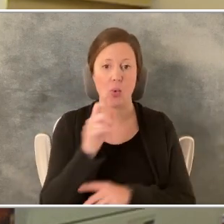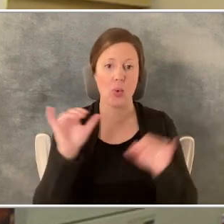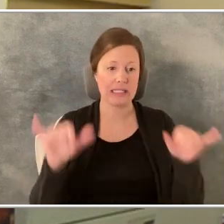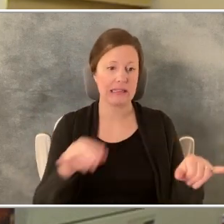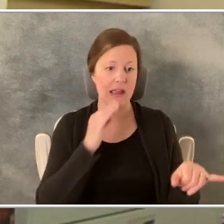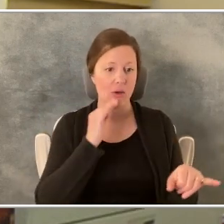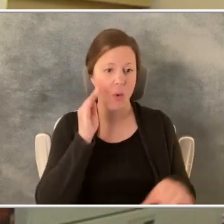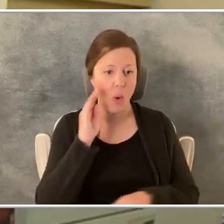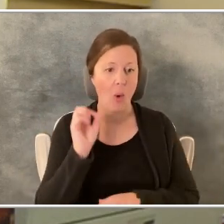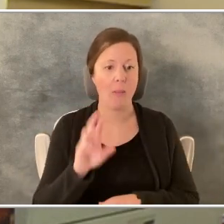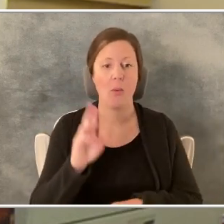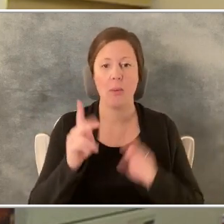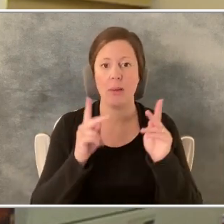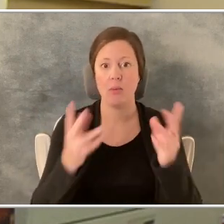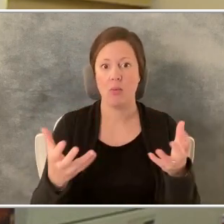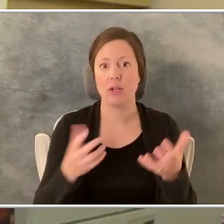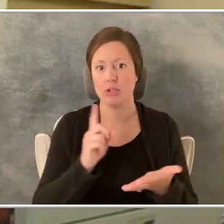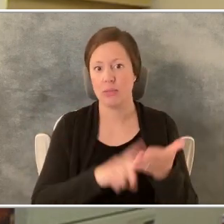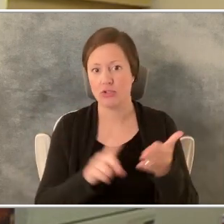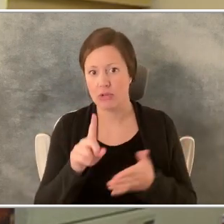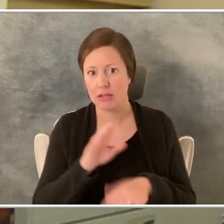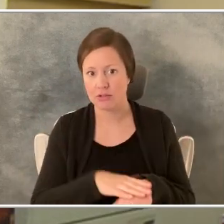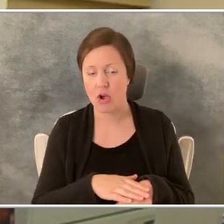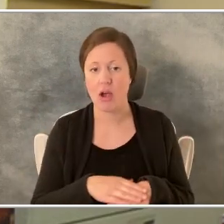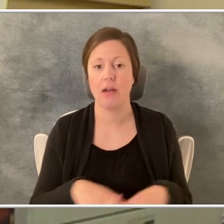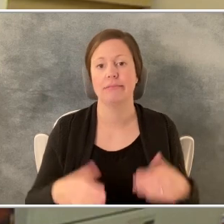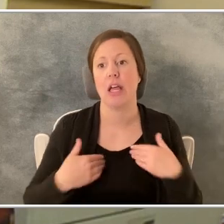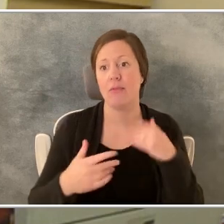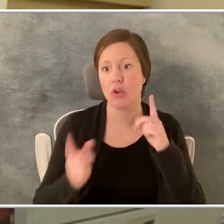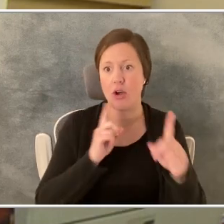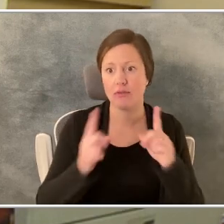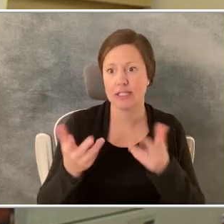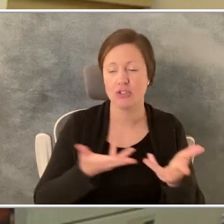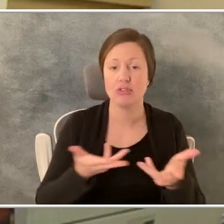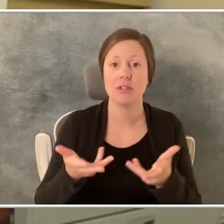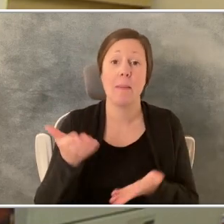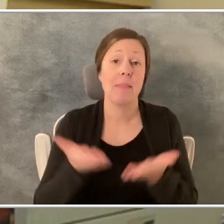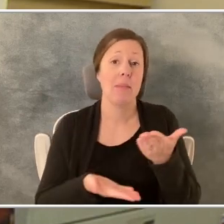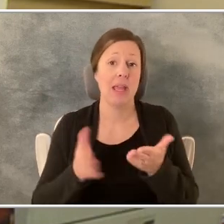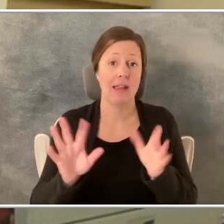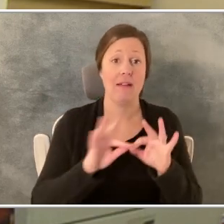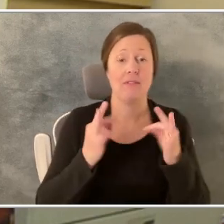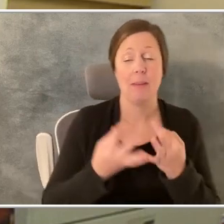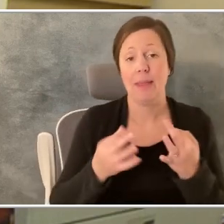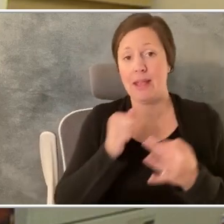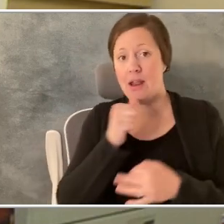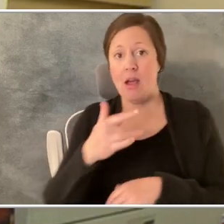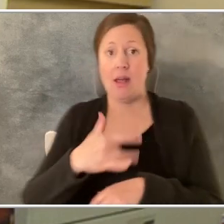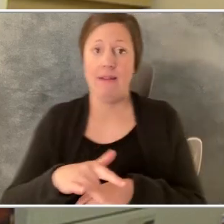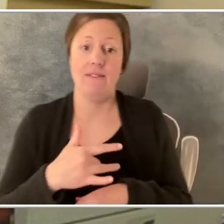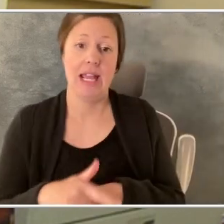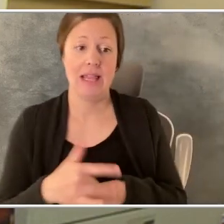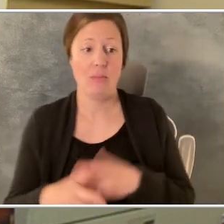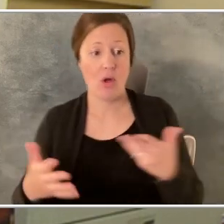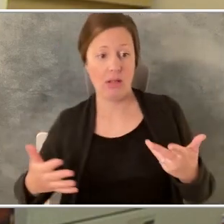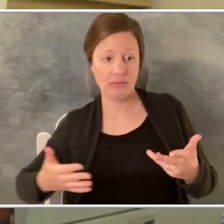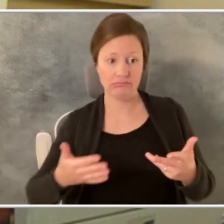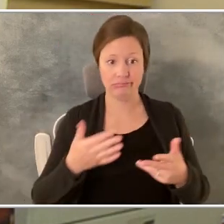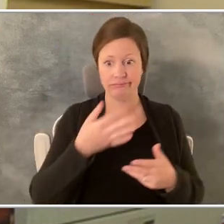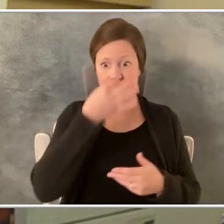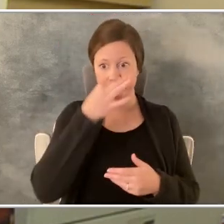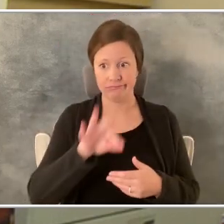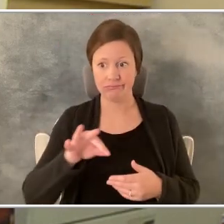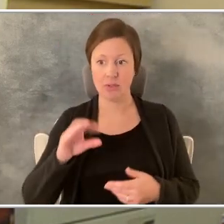on, and have a conversation, because maybe they don't have family available rightly to them.